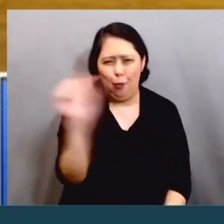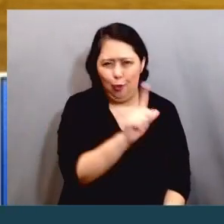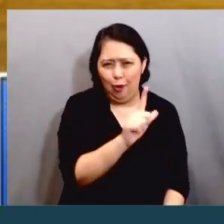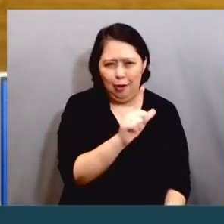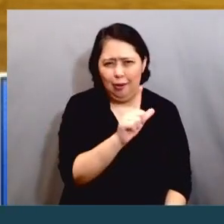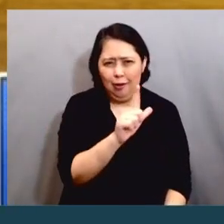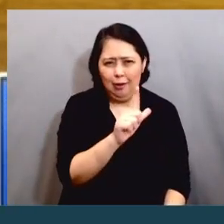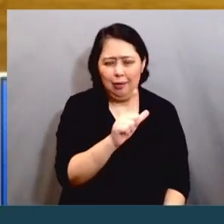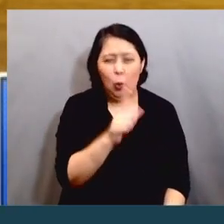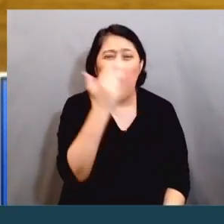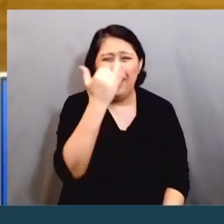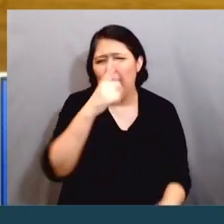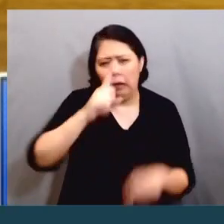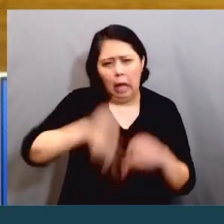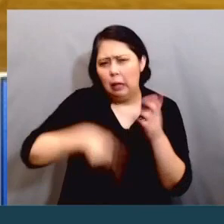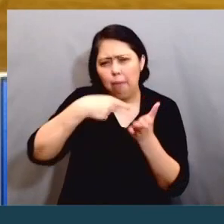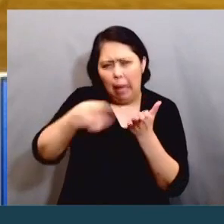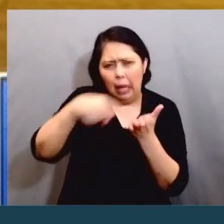so many,